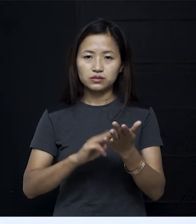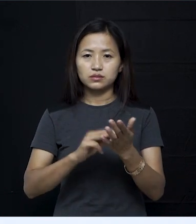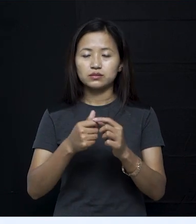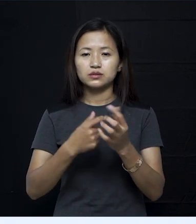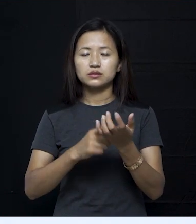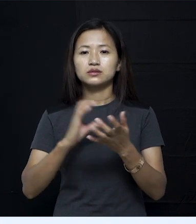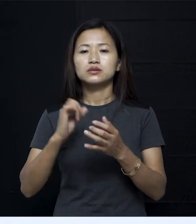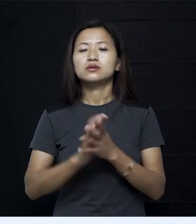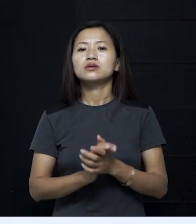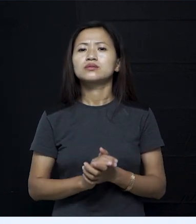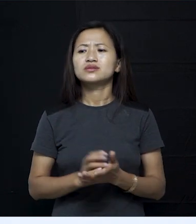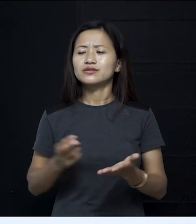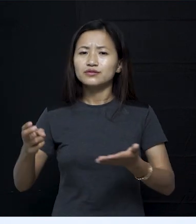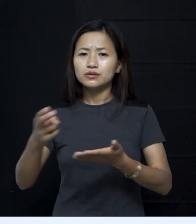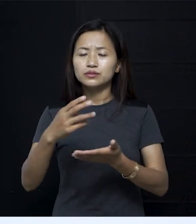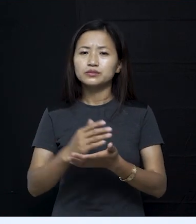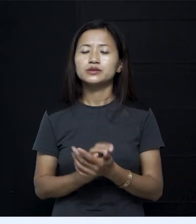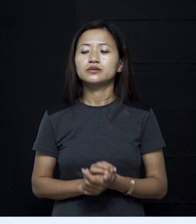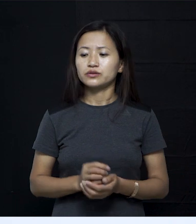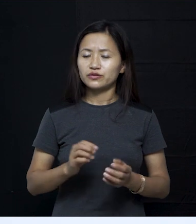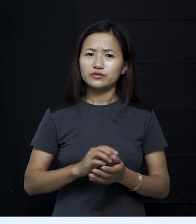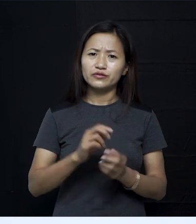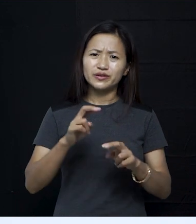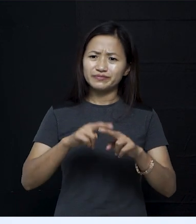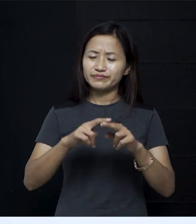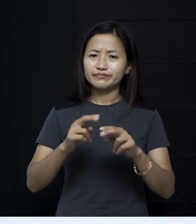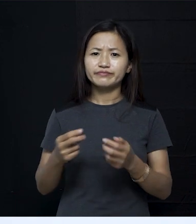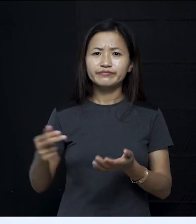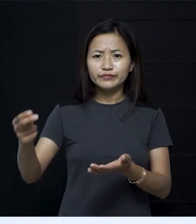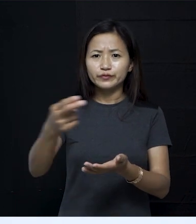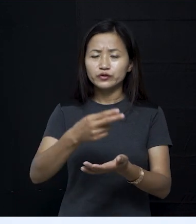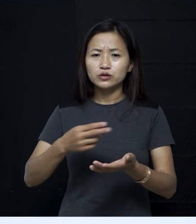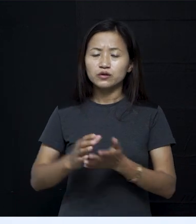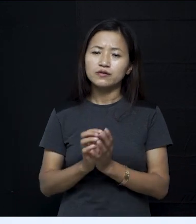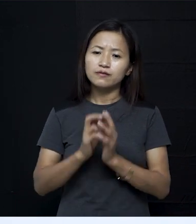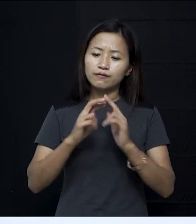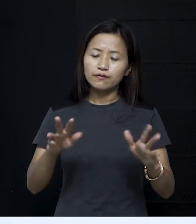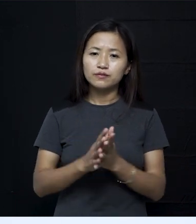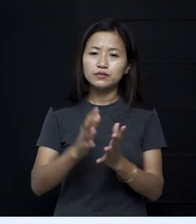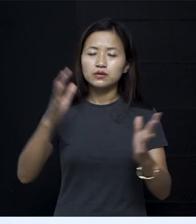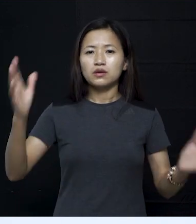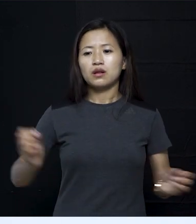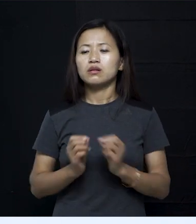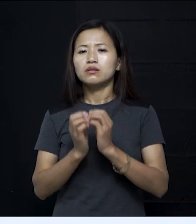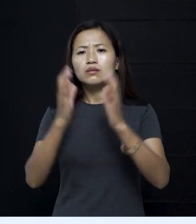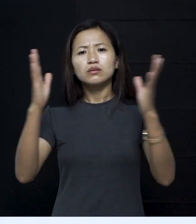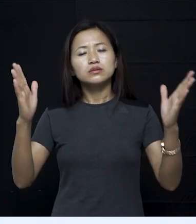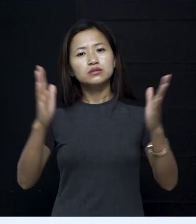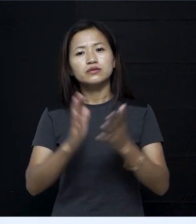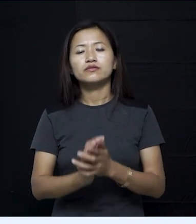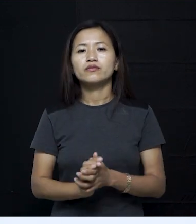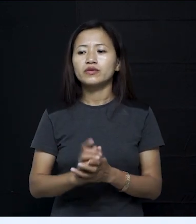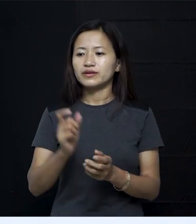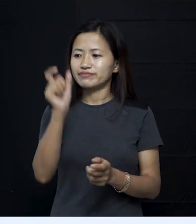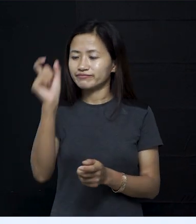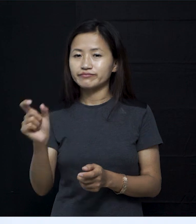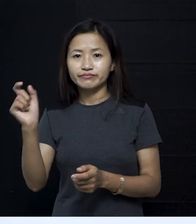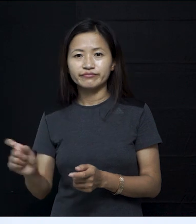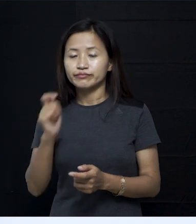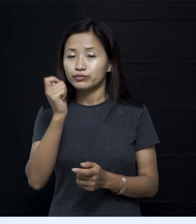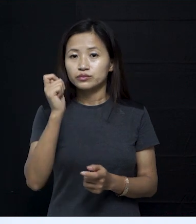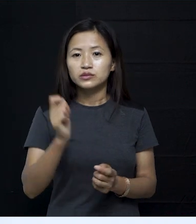of that, the farmers, they will be using all the different types of fertilizers. Okay, fertilizers,